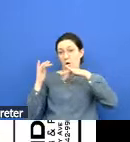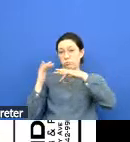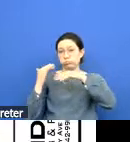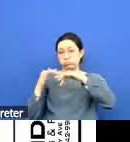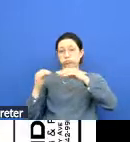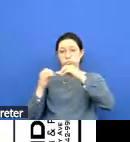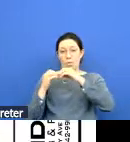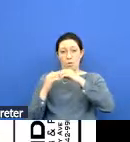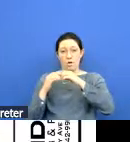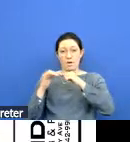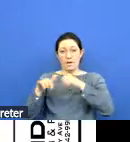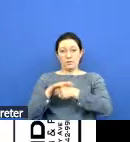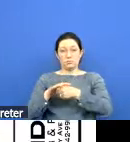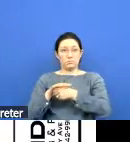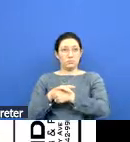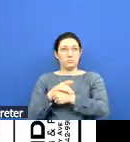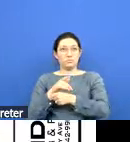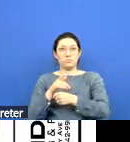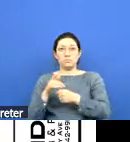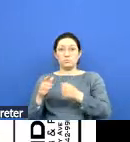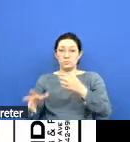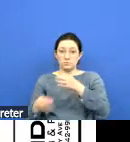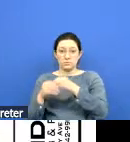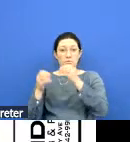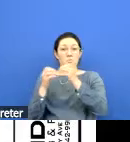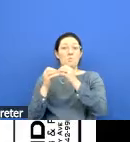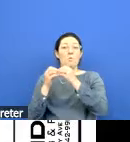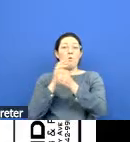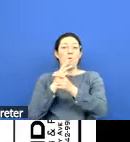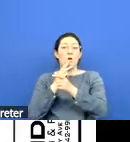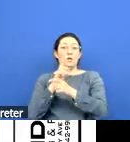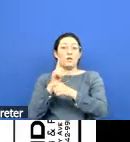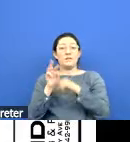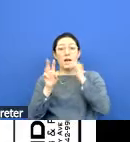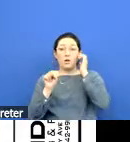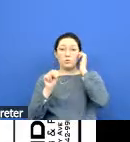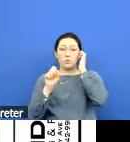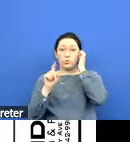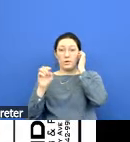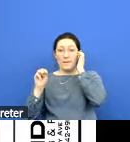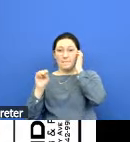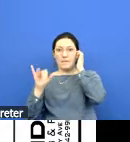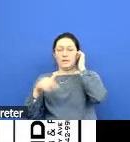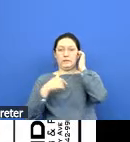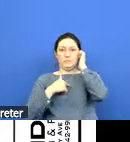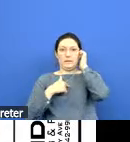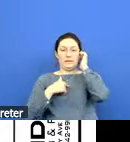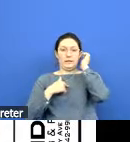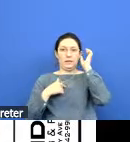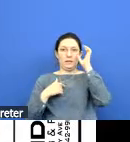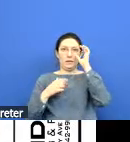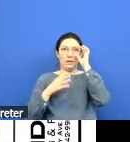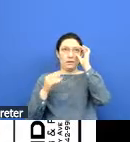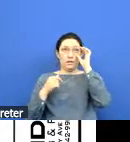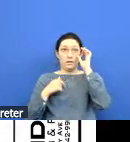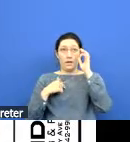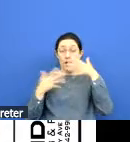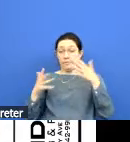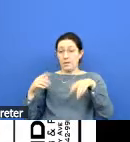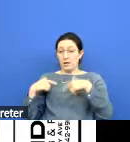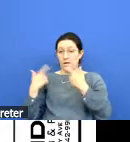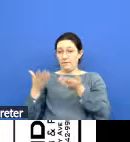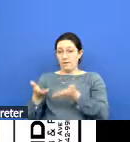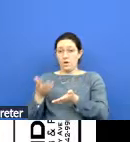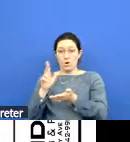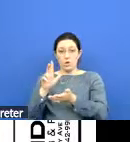would, if you're talking about putting the water downstream, I'm downstream. Okay, I've been there 36